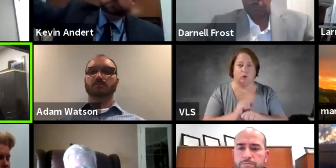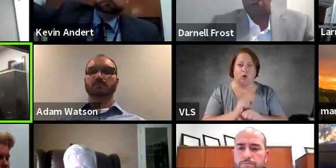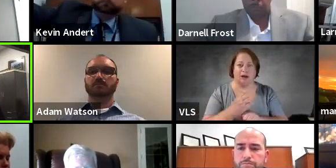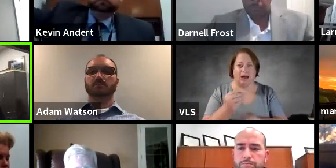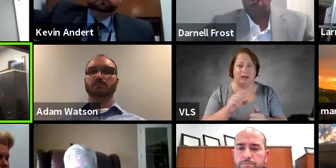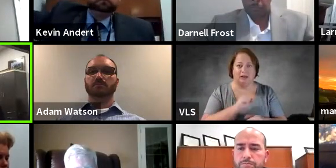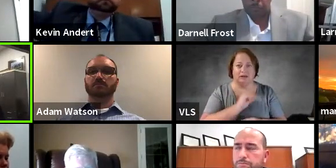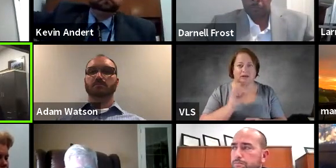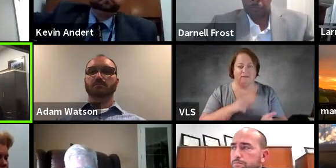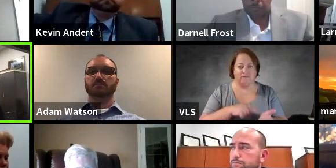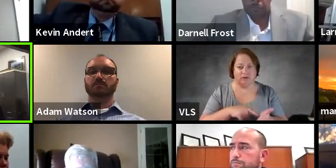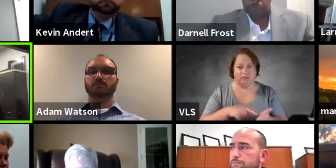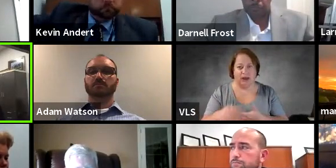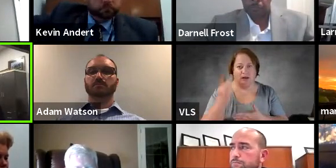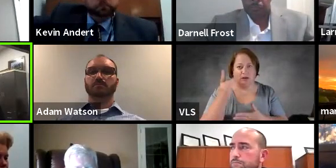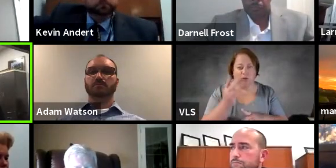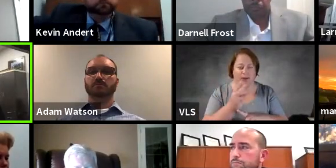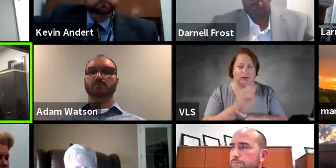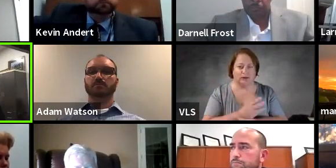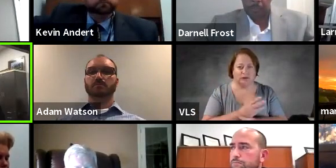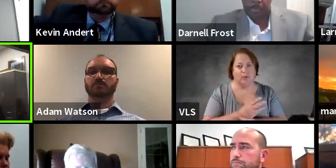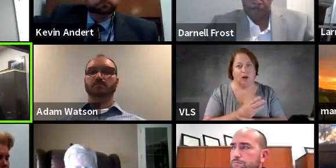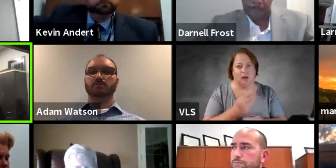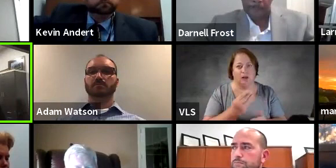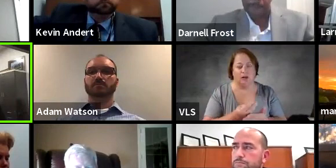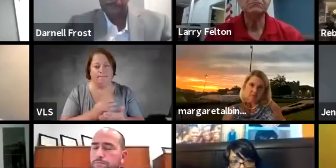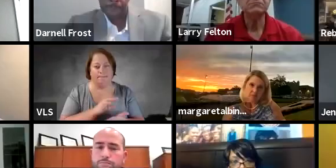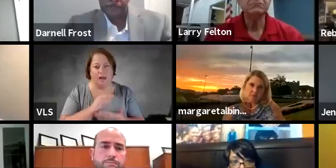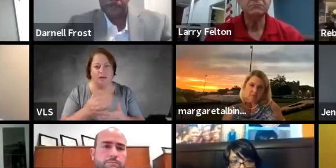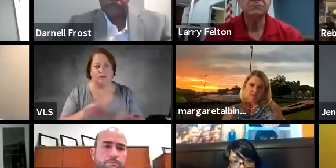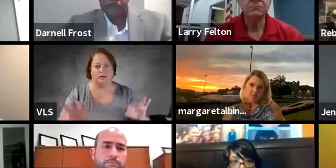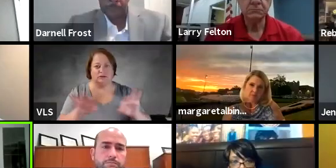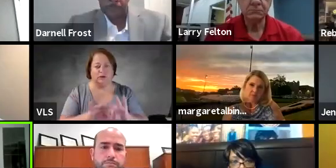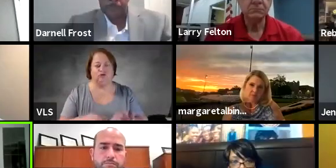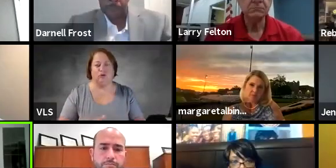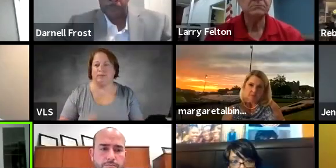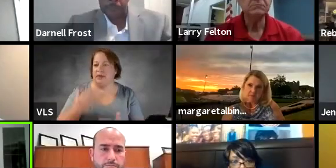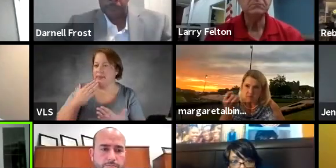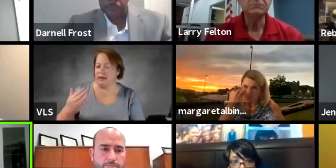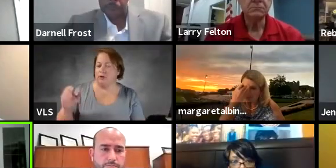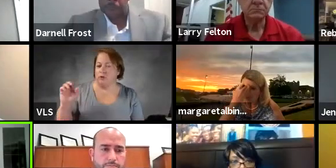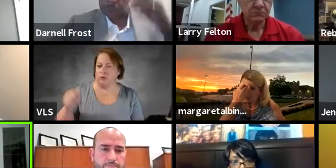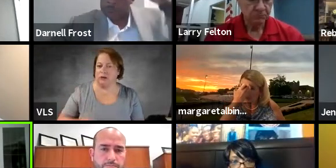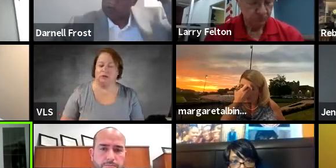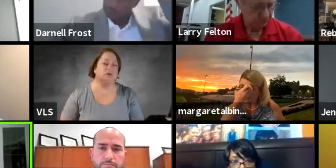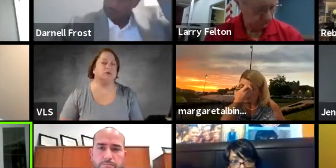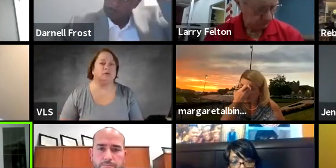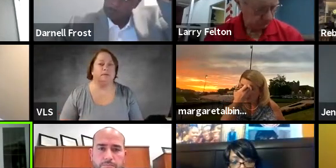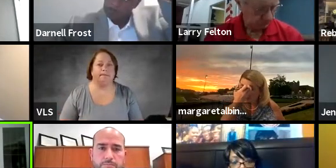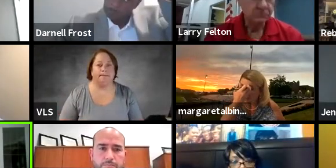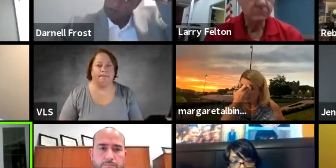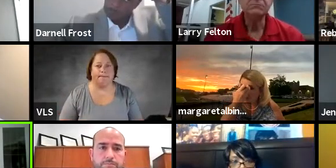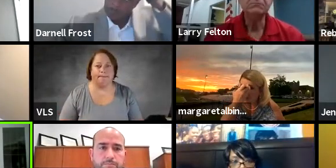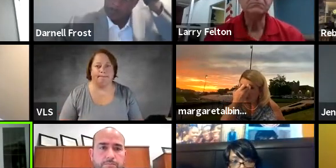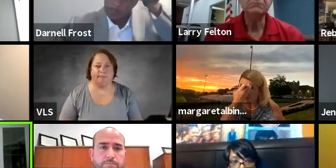paid. And that's why that 6 month balance is essential. Thank you. Yes.